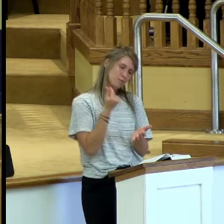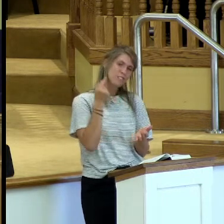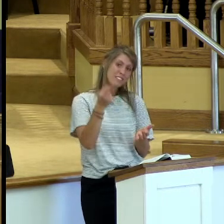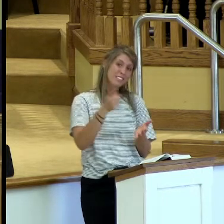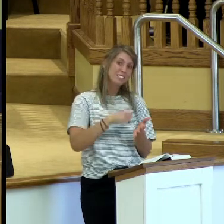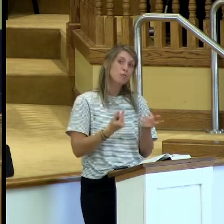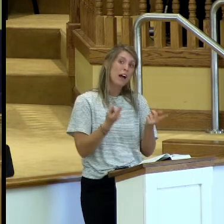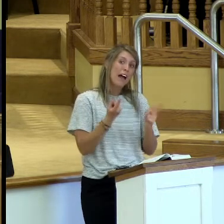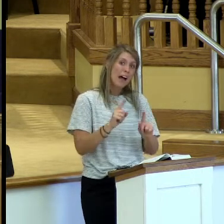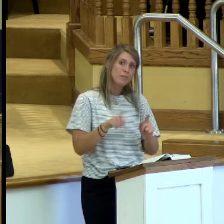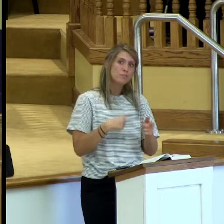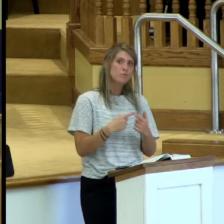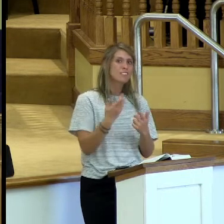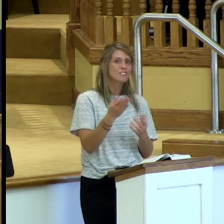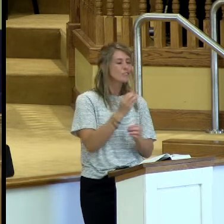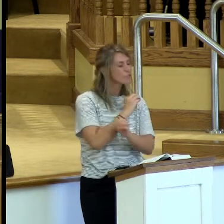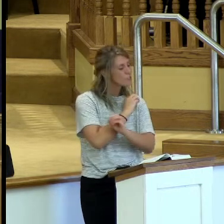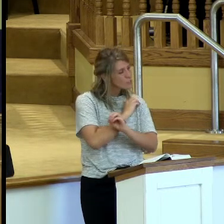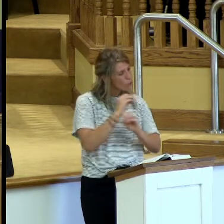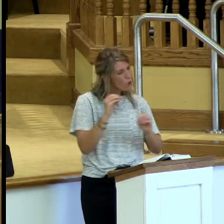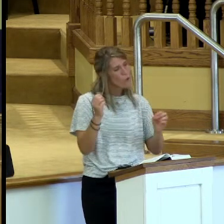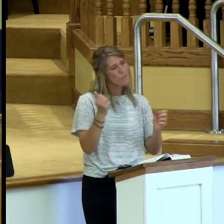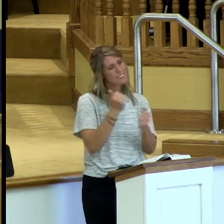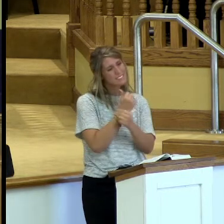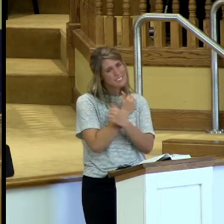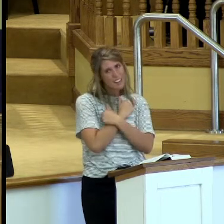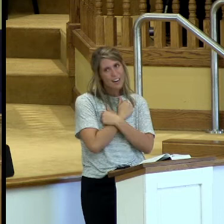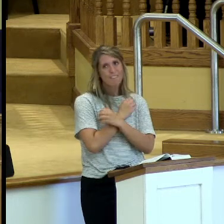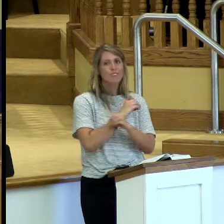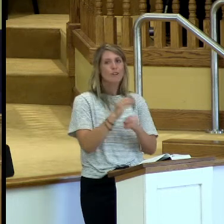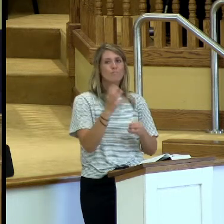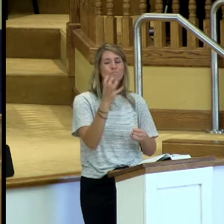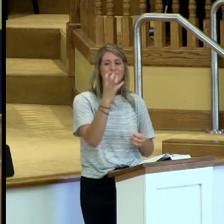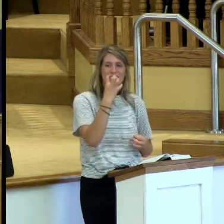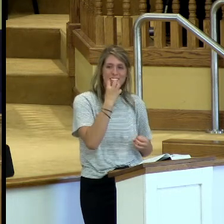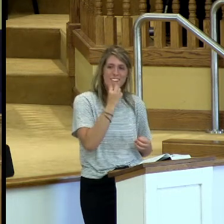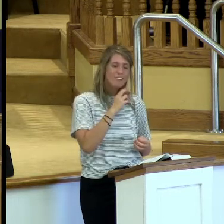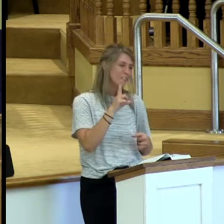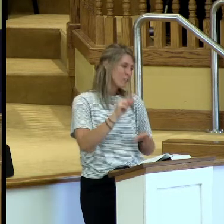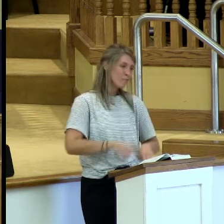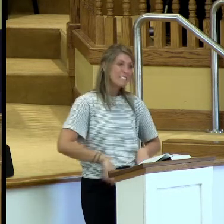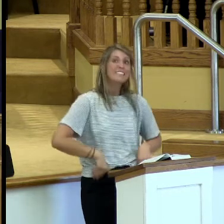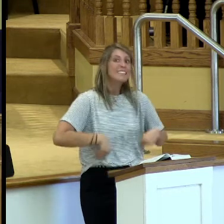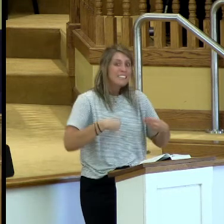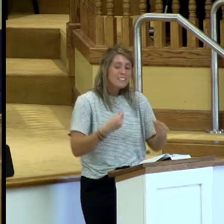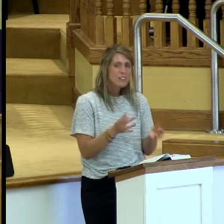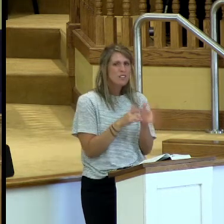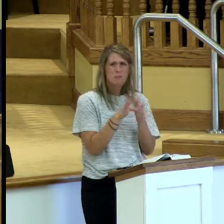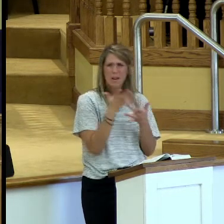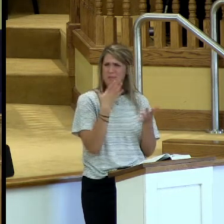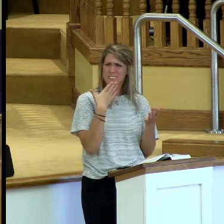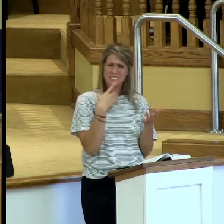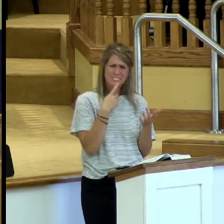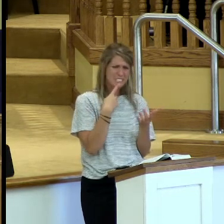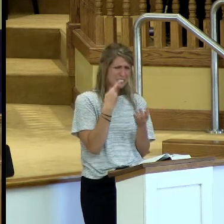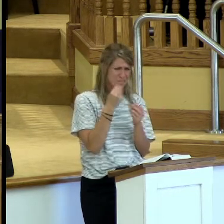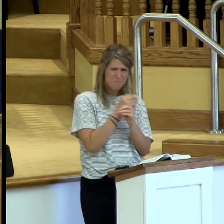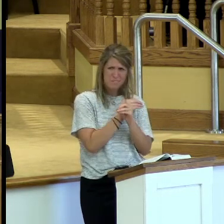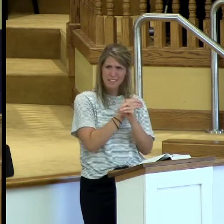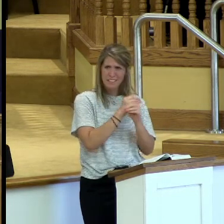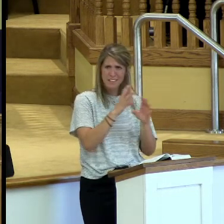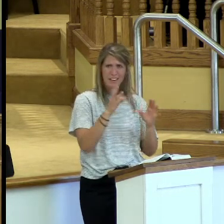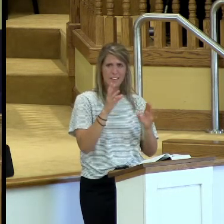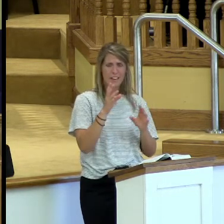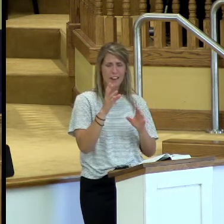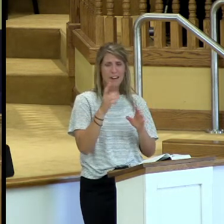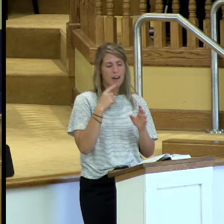This is what happens when there's no love. Yeah. When there's no more care, when there's no giving. The Bible plainly states that some of the people that